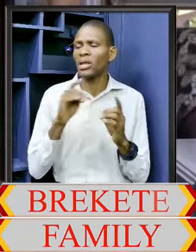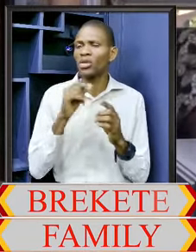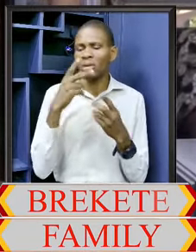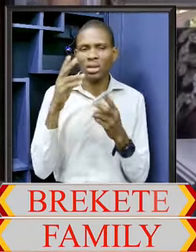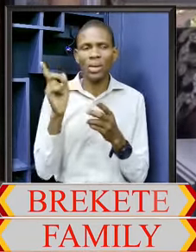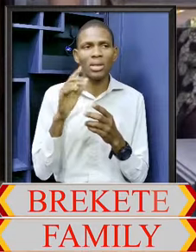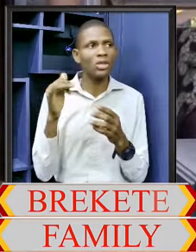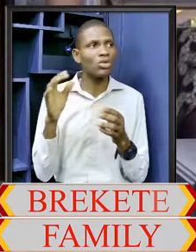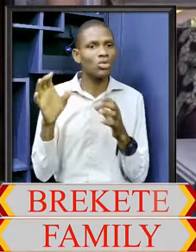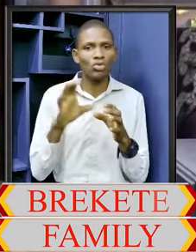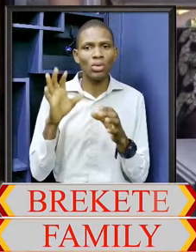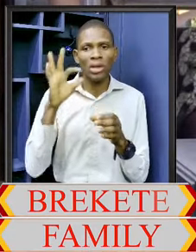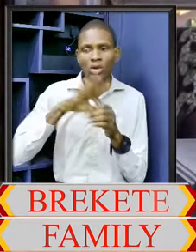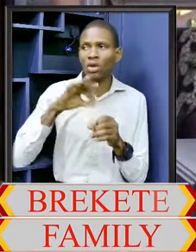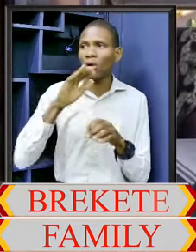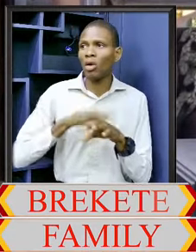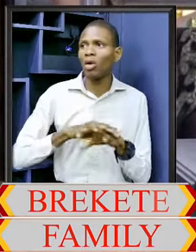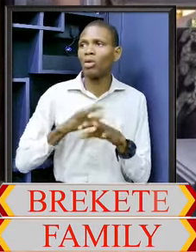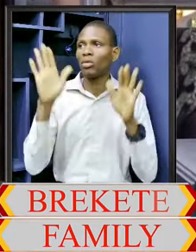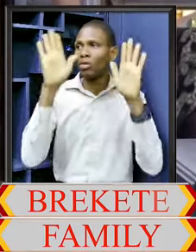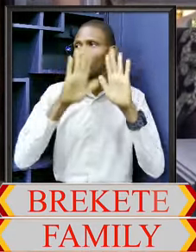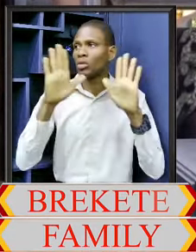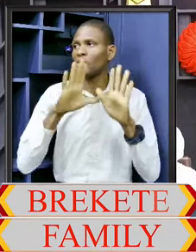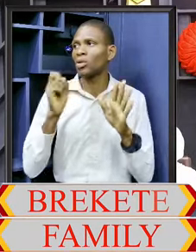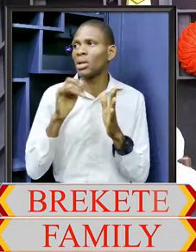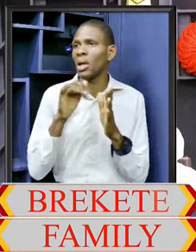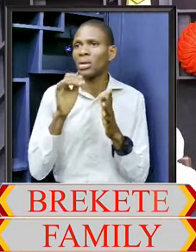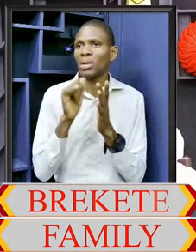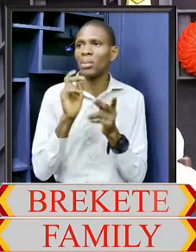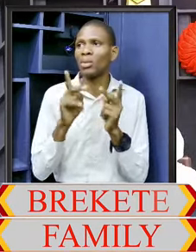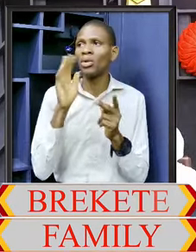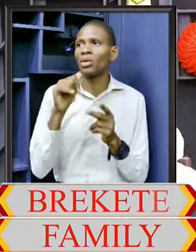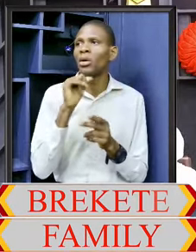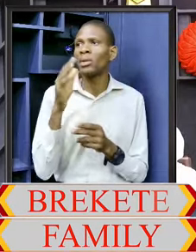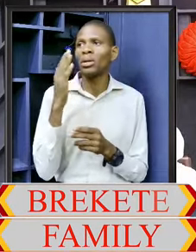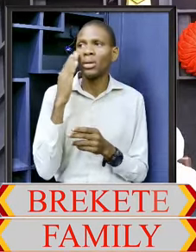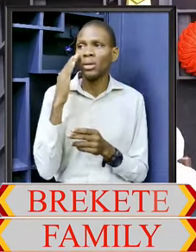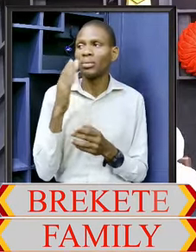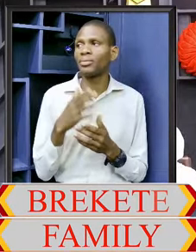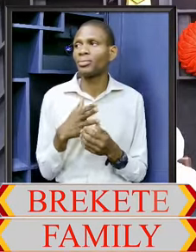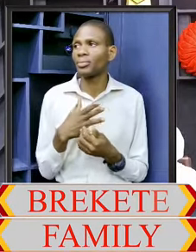Sunday. Well, now for Sunday, they do on the Sunday, so that people will not be aware.